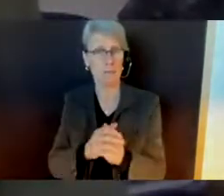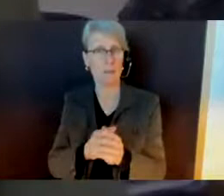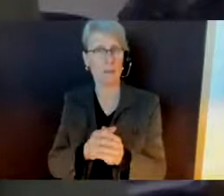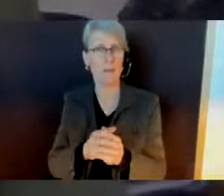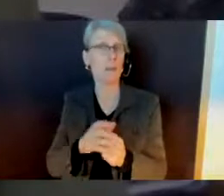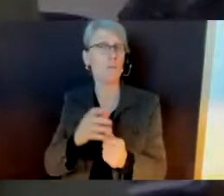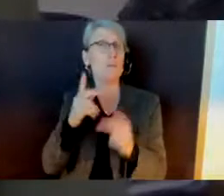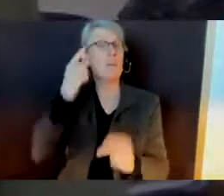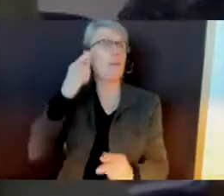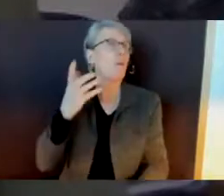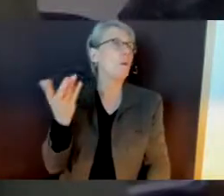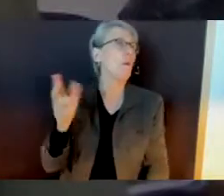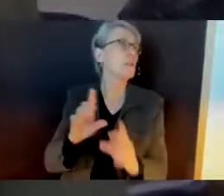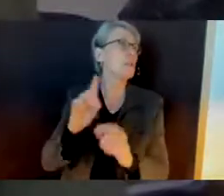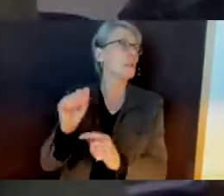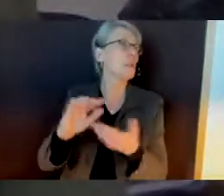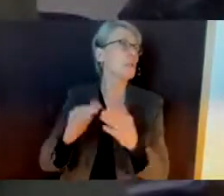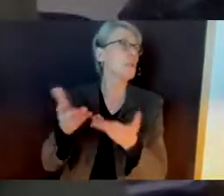as a notion often,